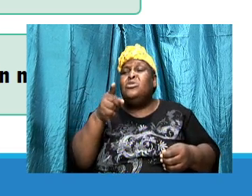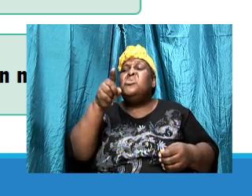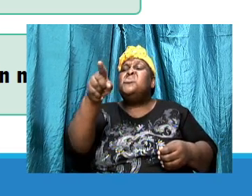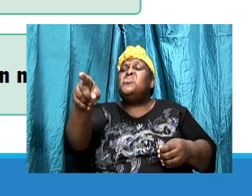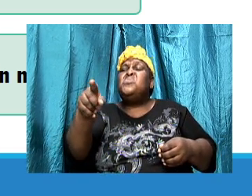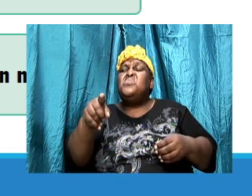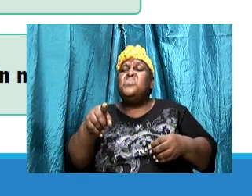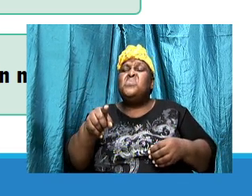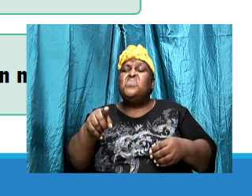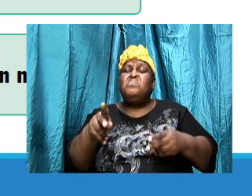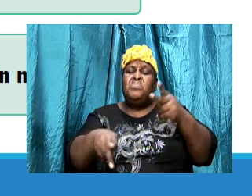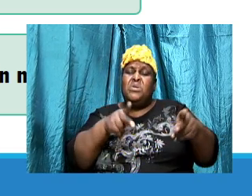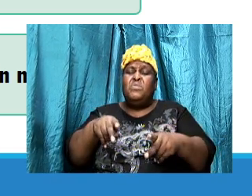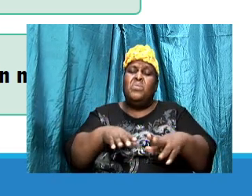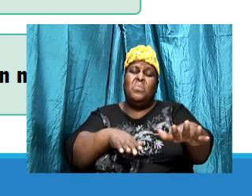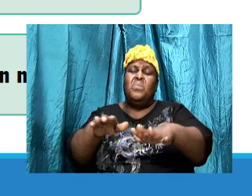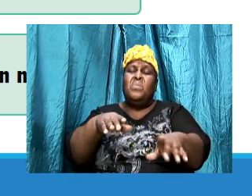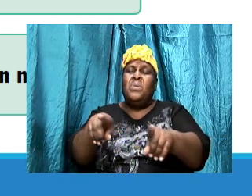as men."